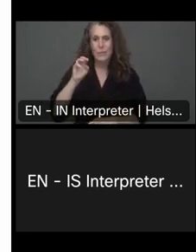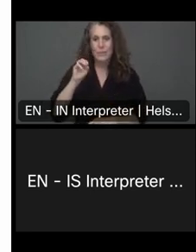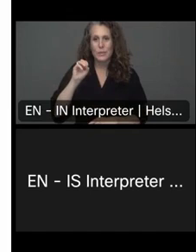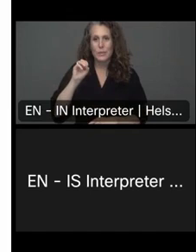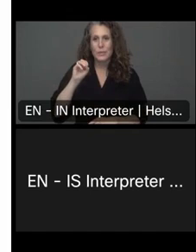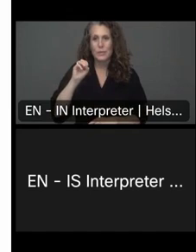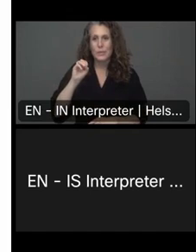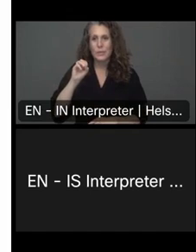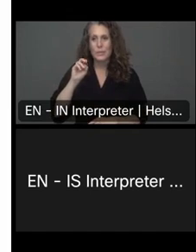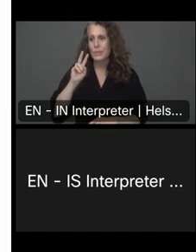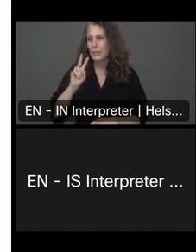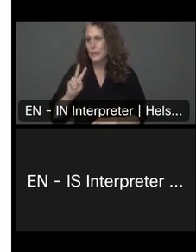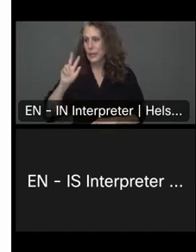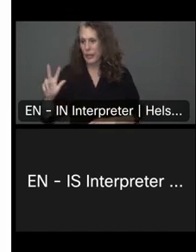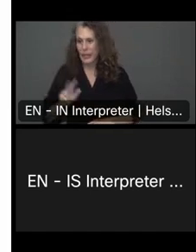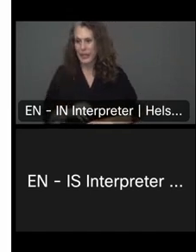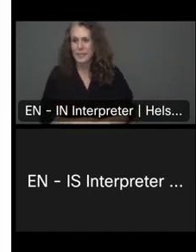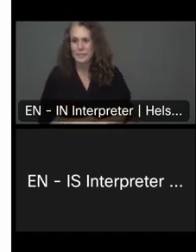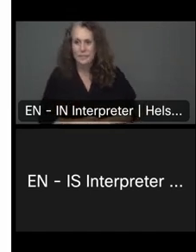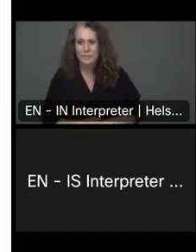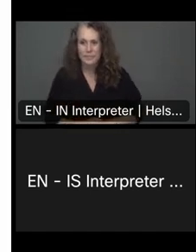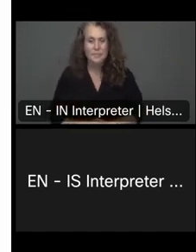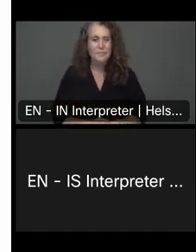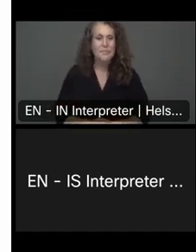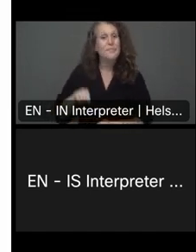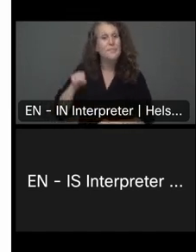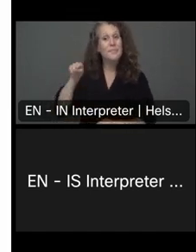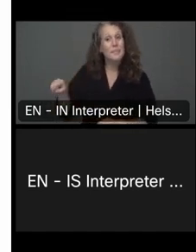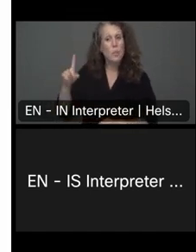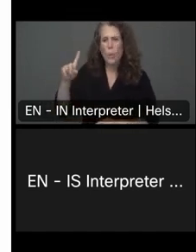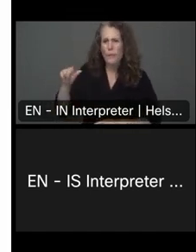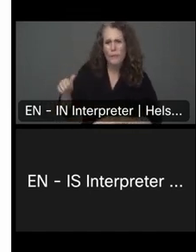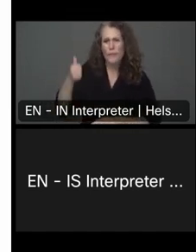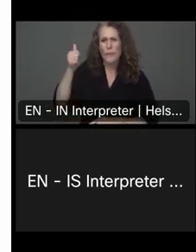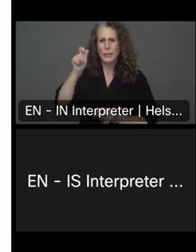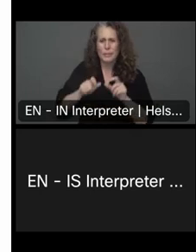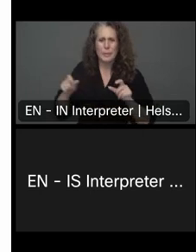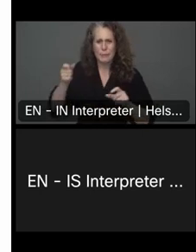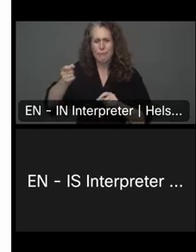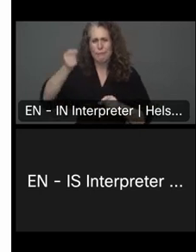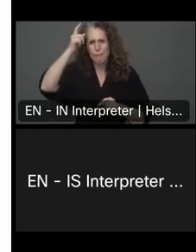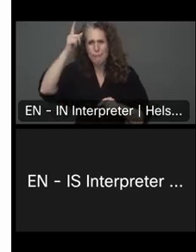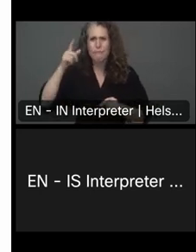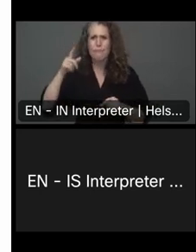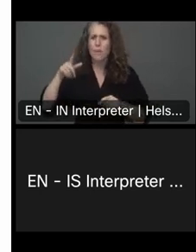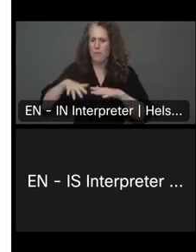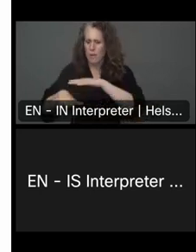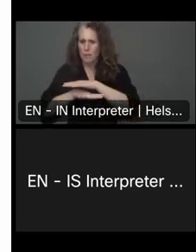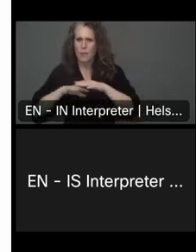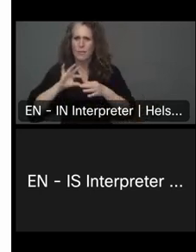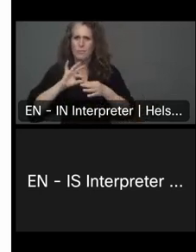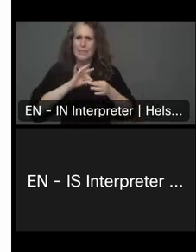2020. Larry Horn was one of the first people to thoroughly explore the linguistic implications of HP Price's theory of